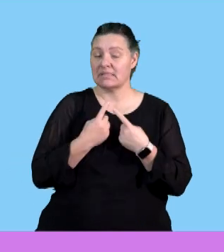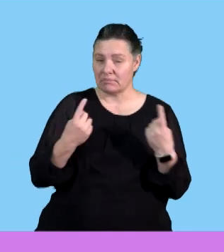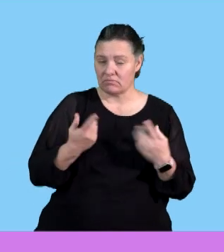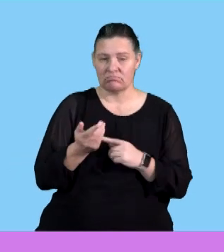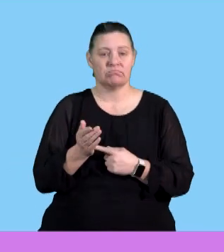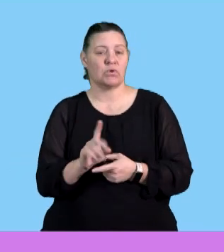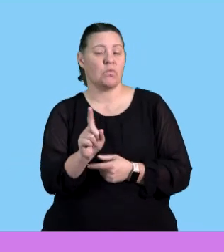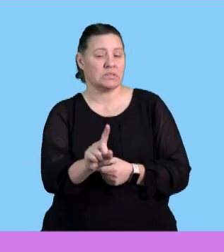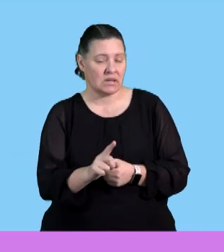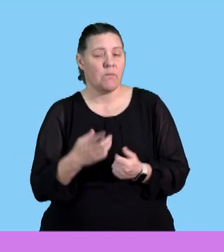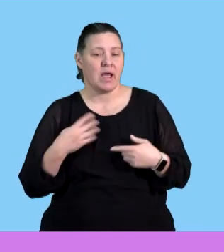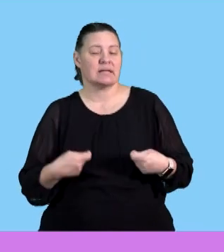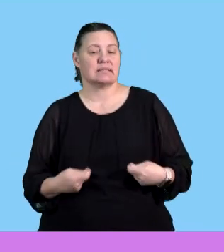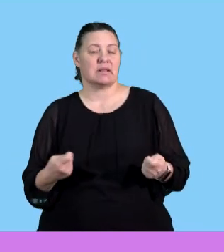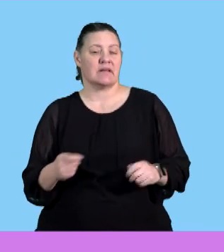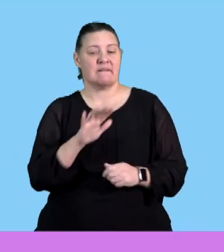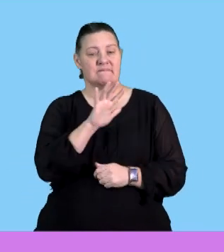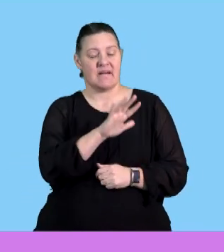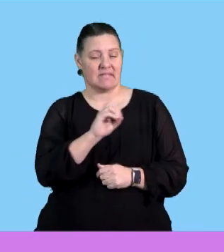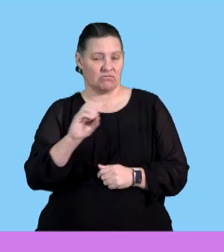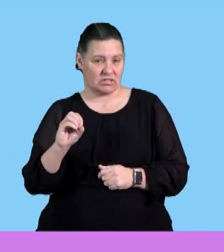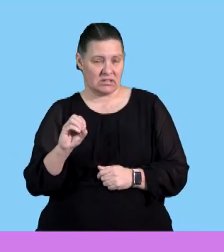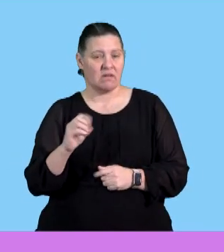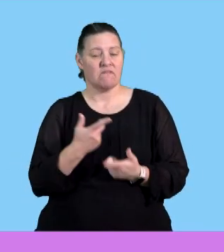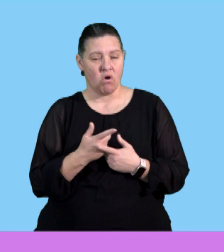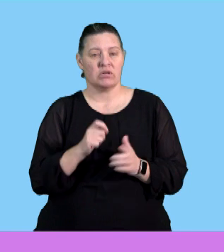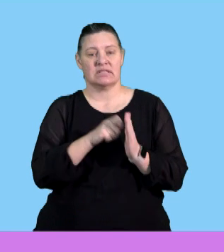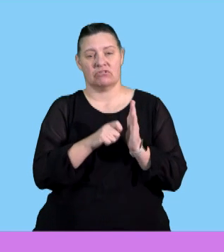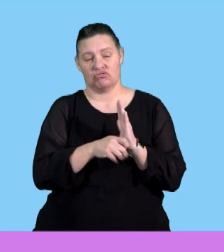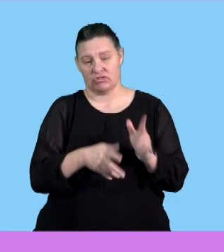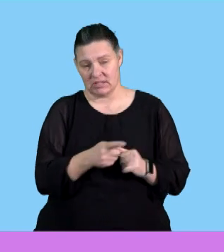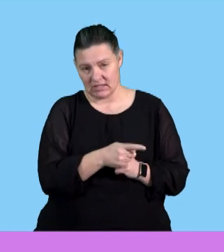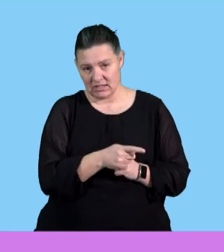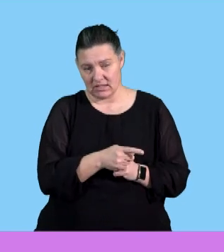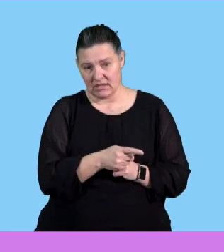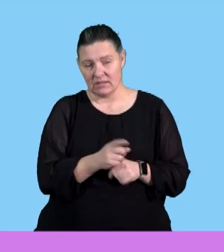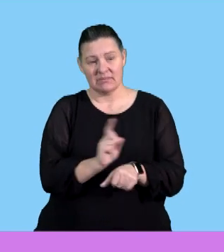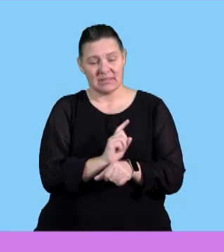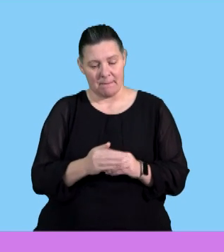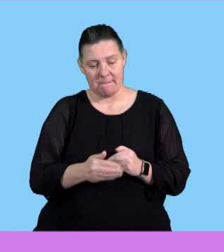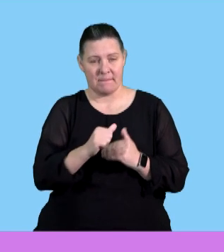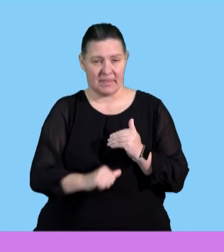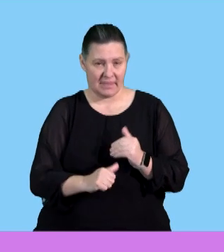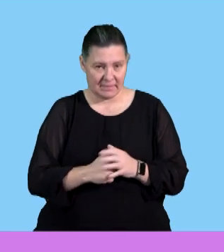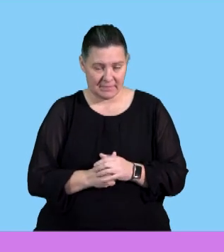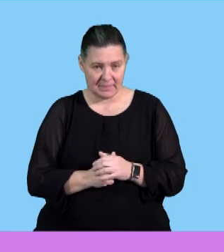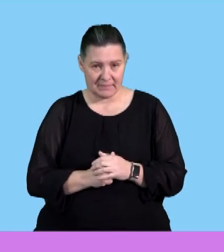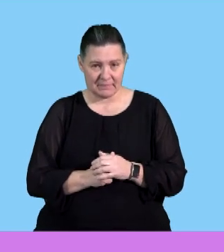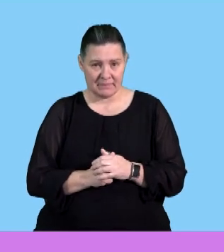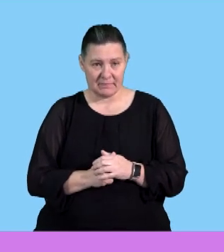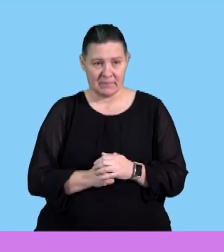income statement shows that we spent 500 Rand on stationery during this